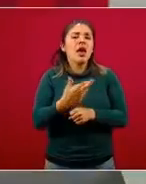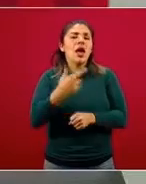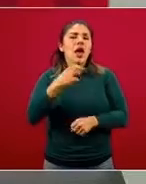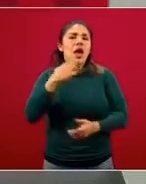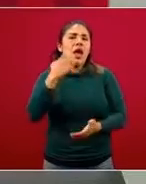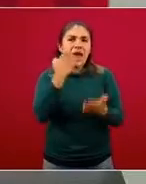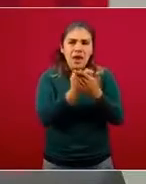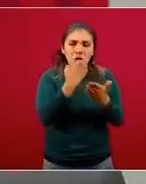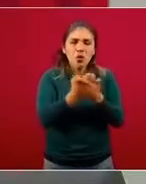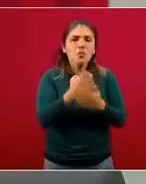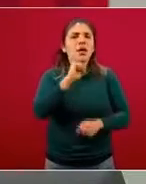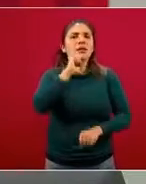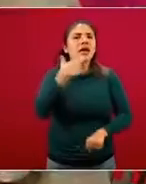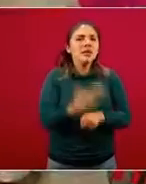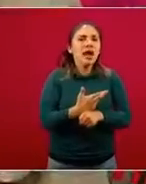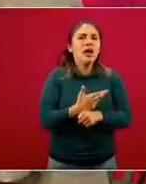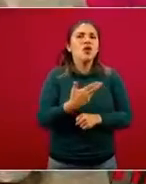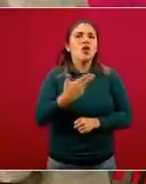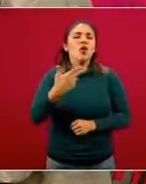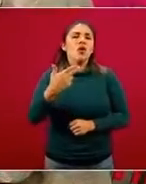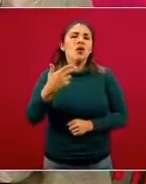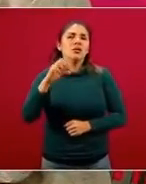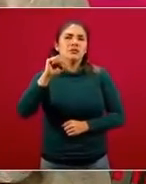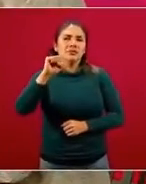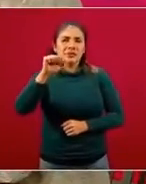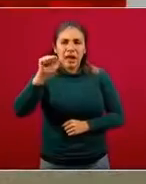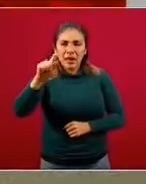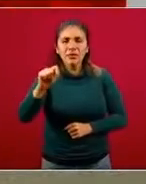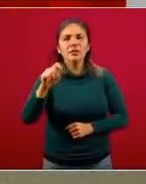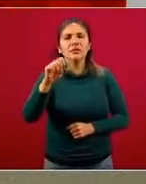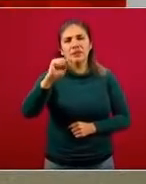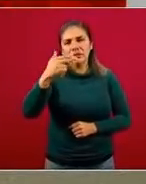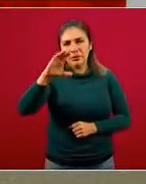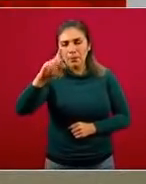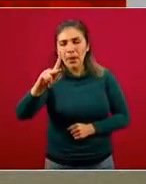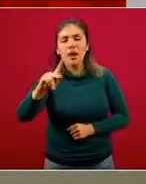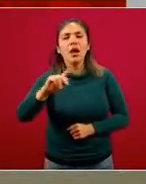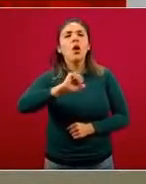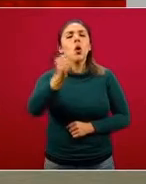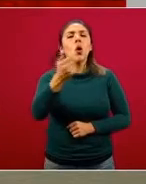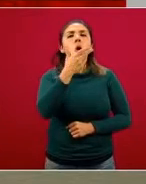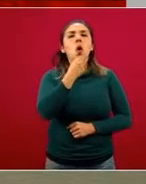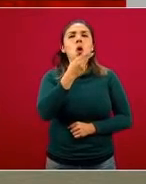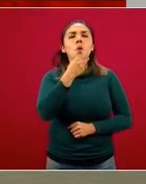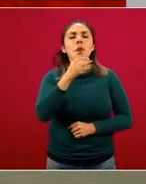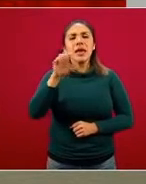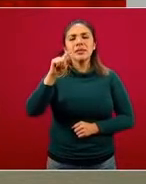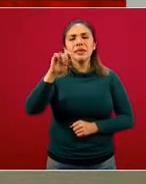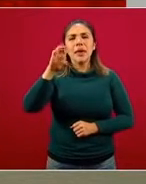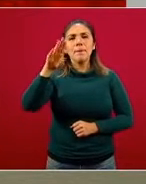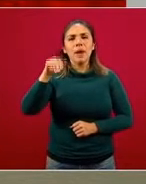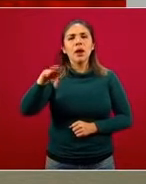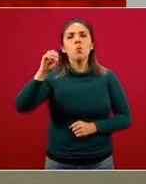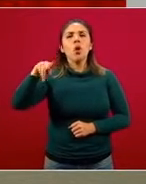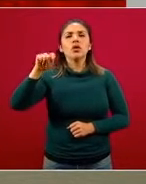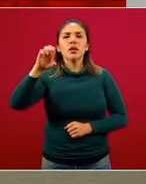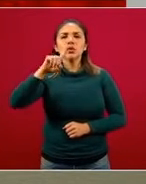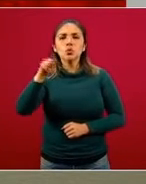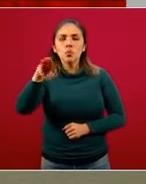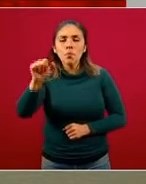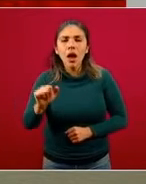the Secretary of the Economy, the Secretary of Labor, the Minister of Foreign Affairs Abroad,